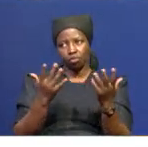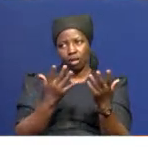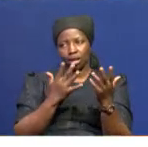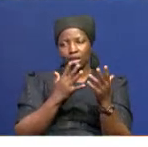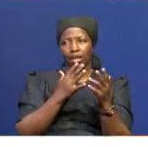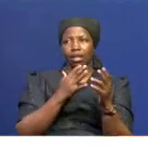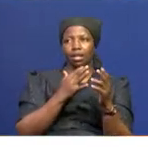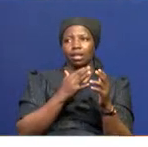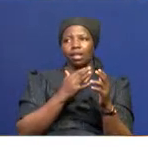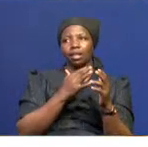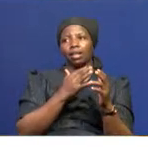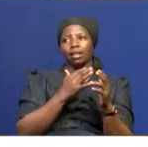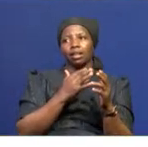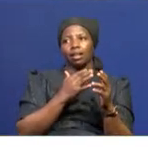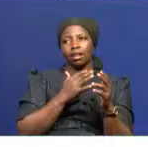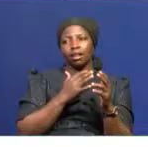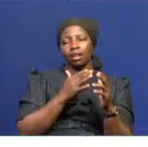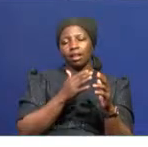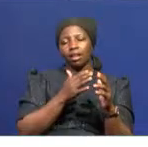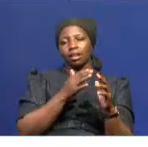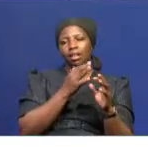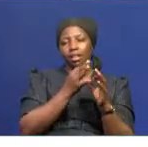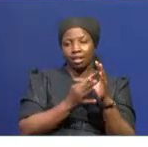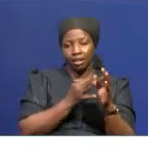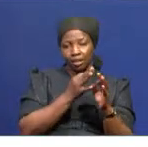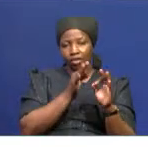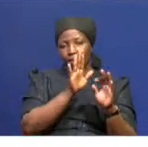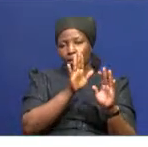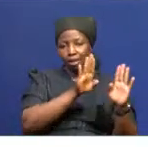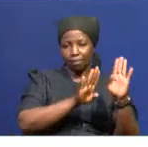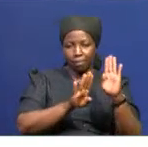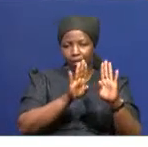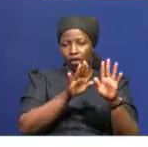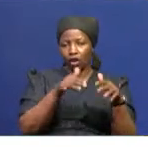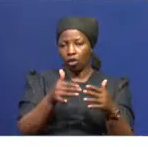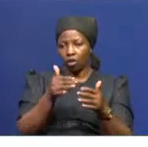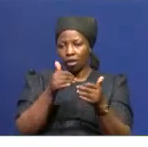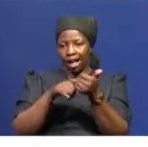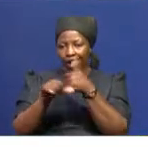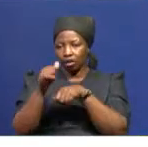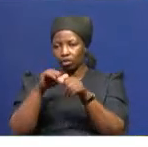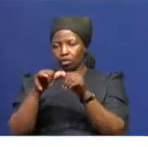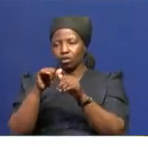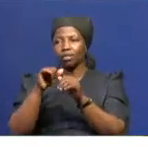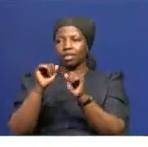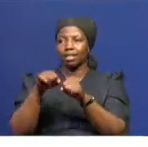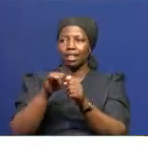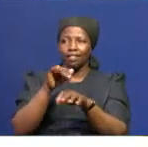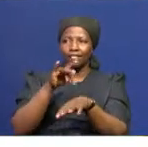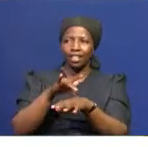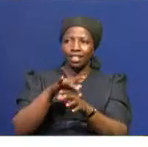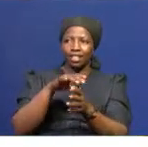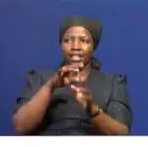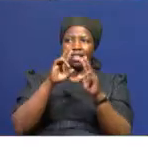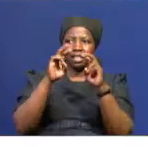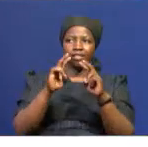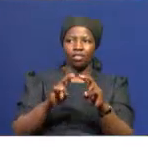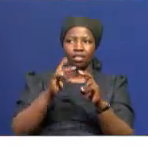or not his conduct or act or position can affect that investigations. And I